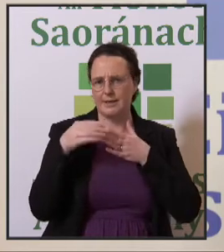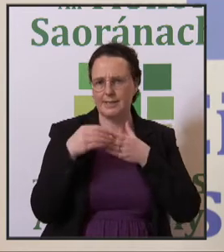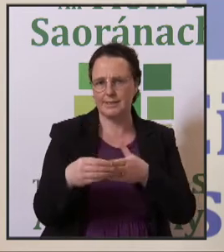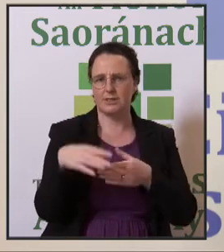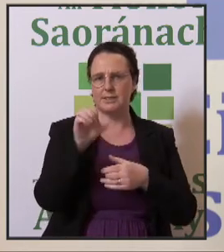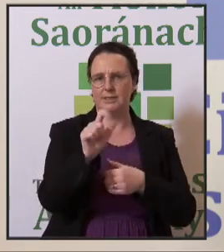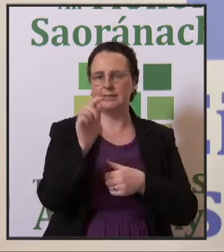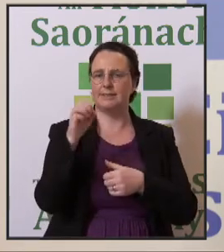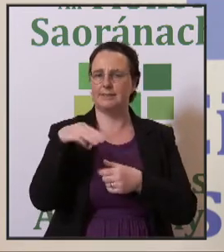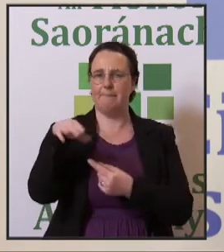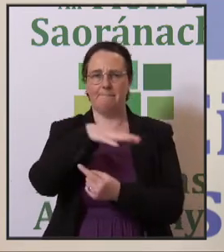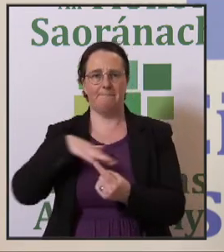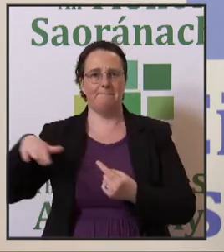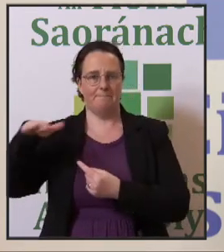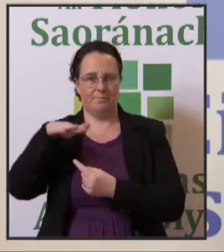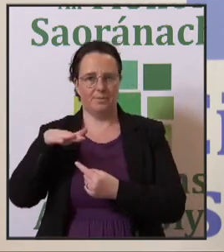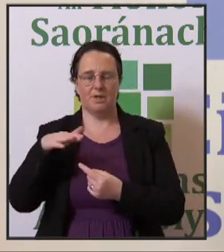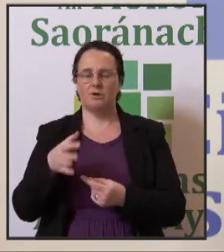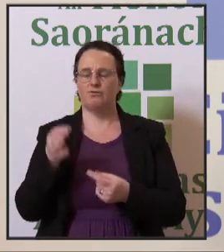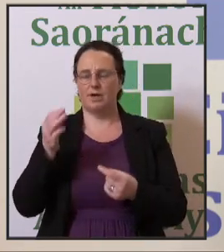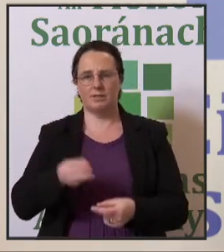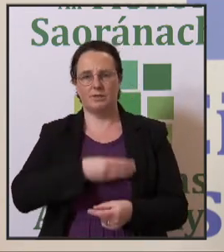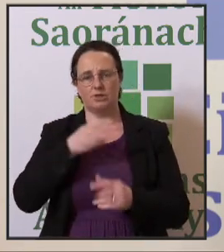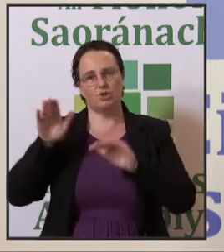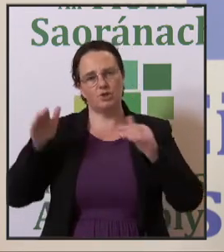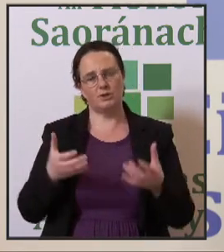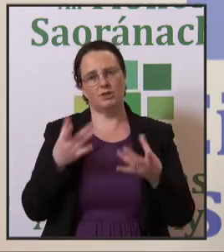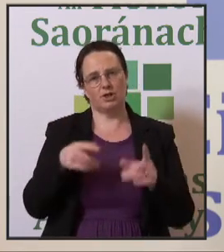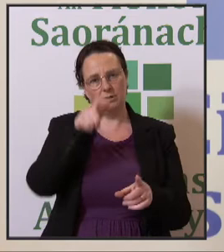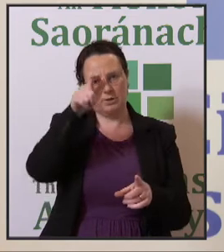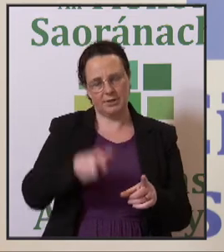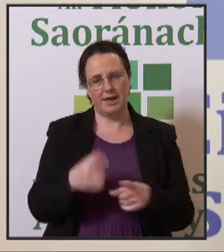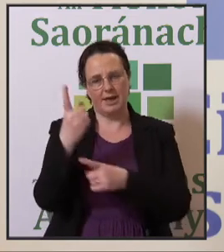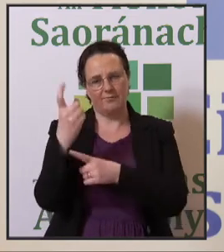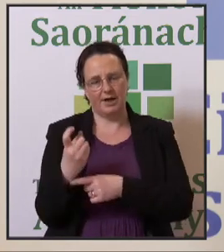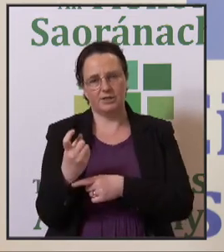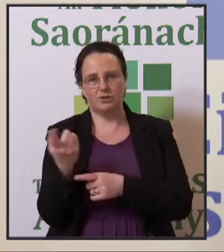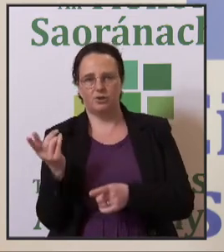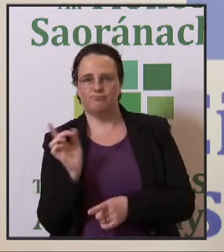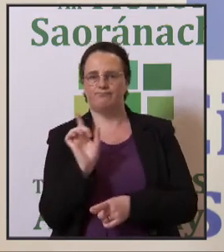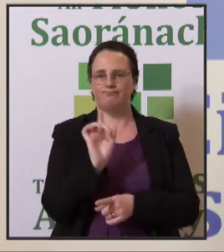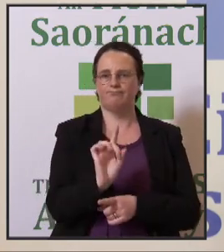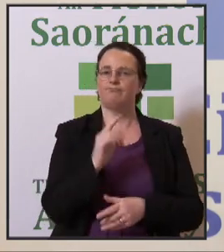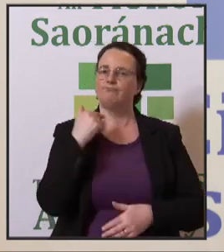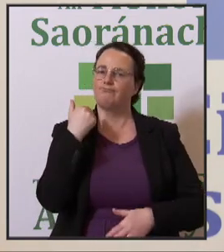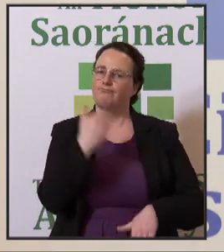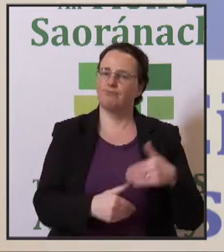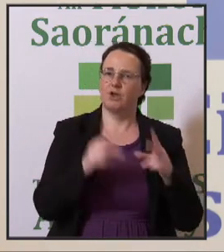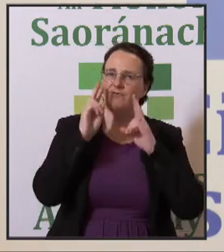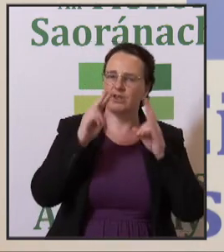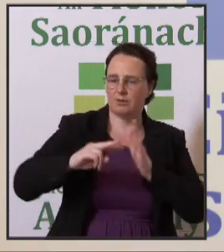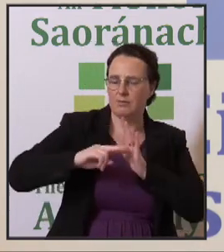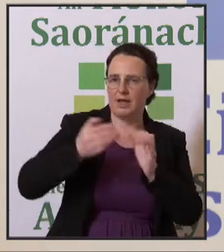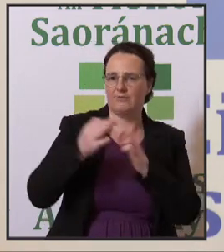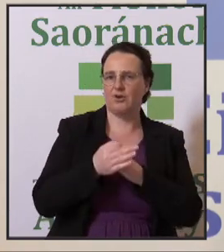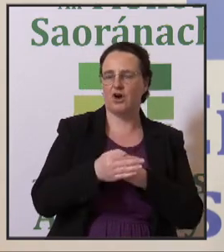field. It's my great pleasure to introduce the chairperson and invite her to take to the podium to outline her vision and plans